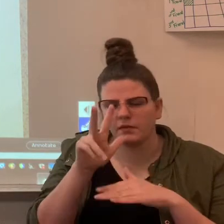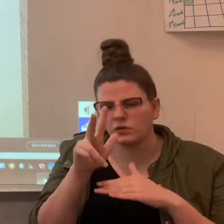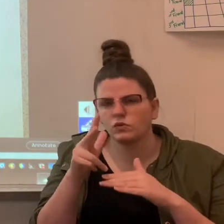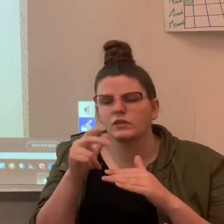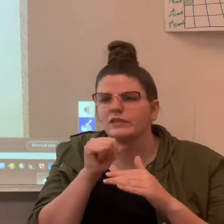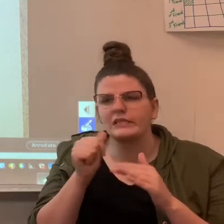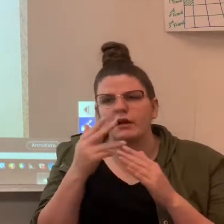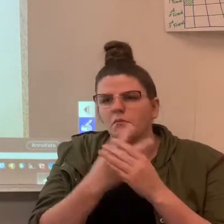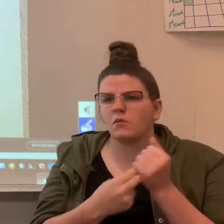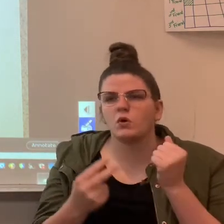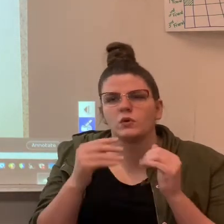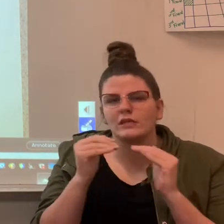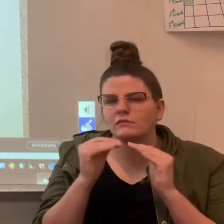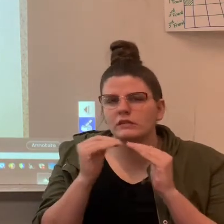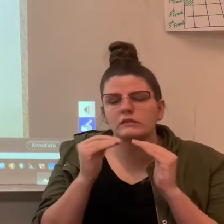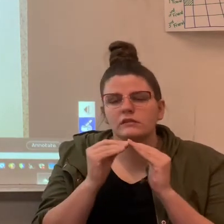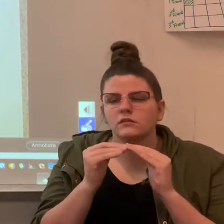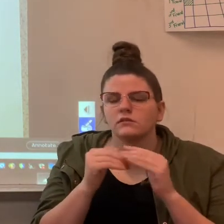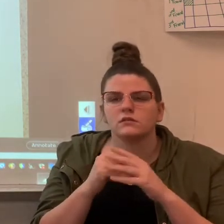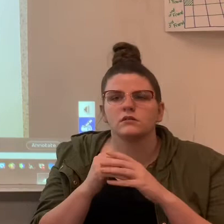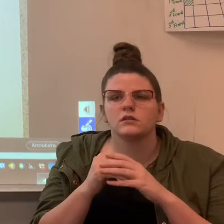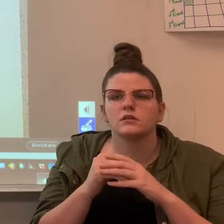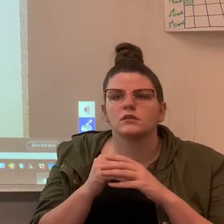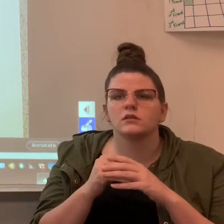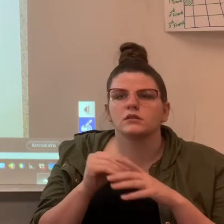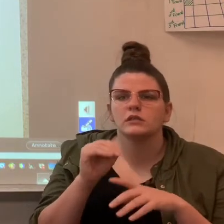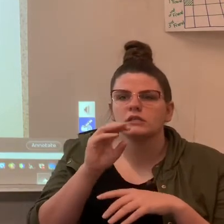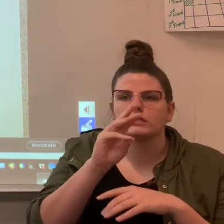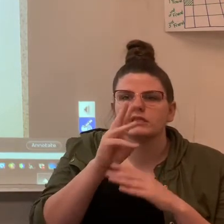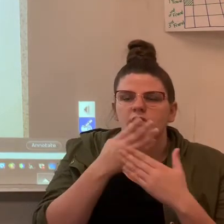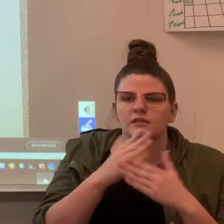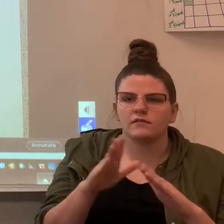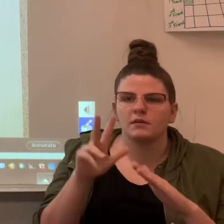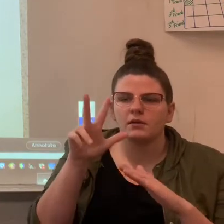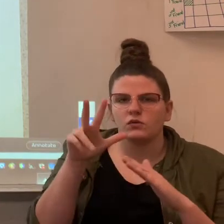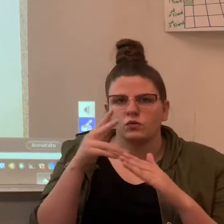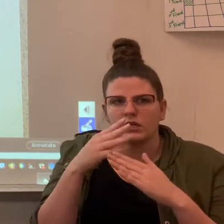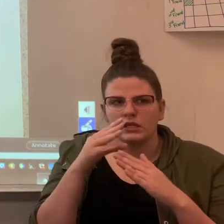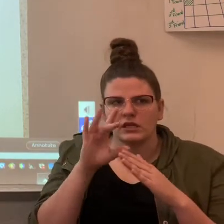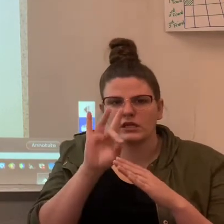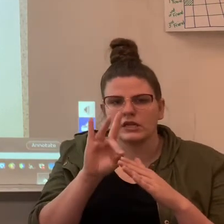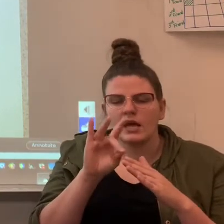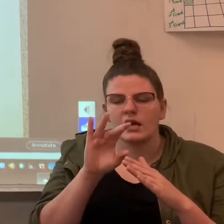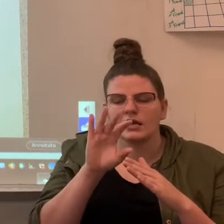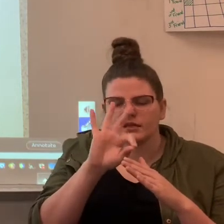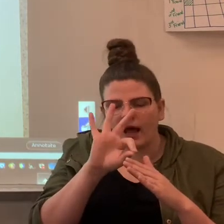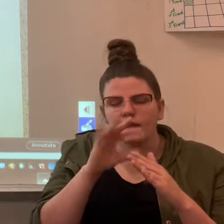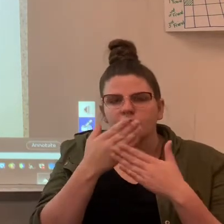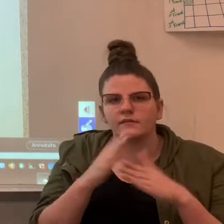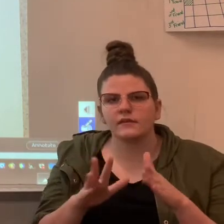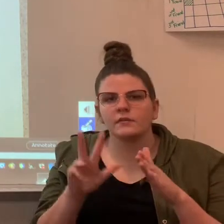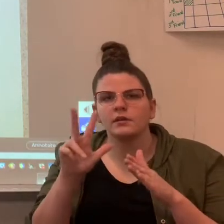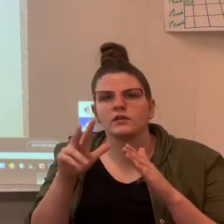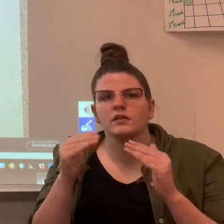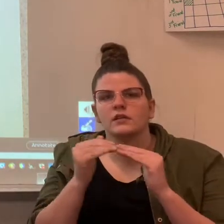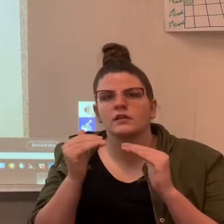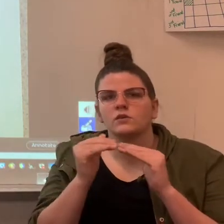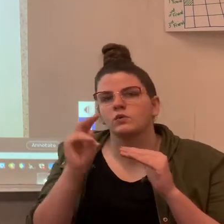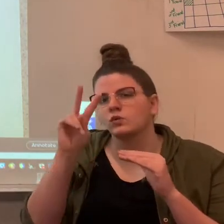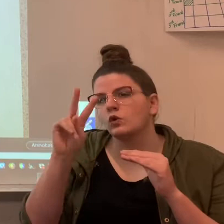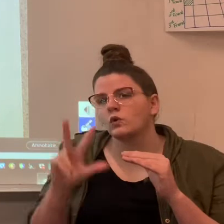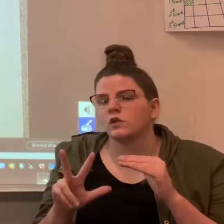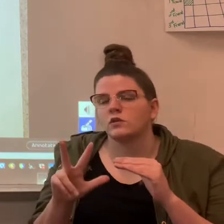numbers. 6 divided by 3 and 9 divided by 3 would be 2/3. Sorry, went too fast